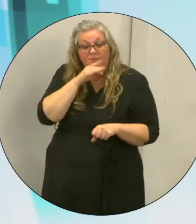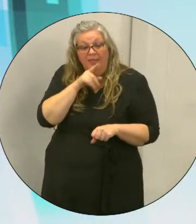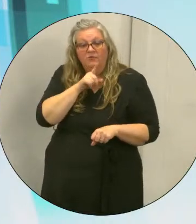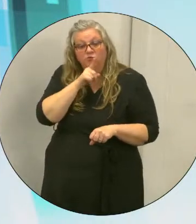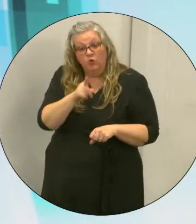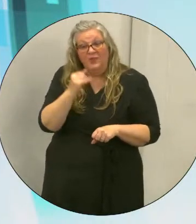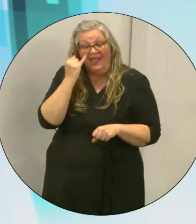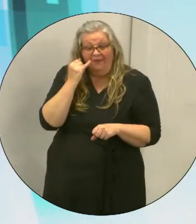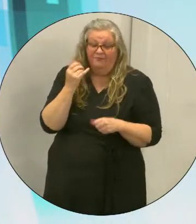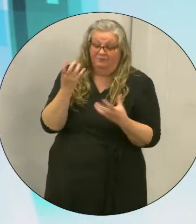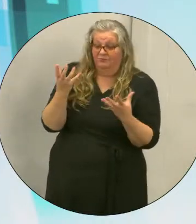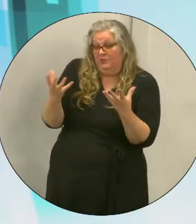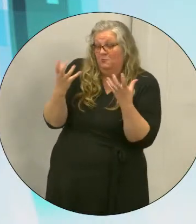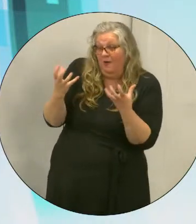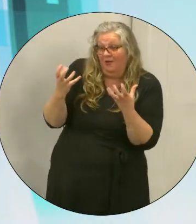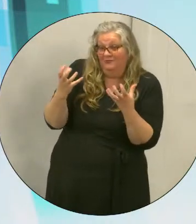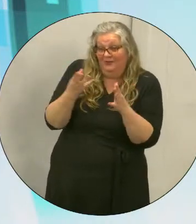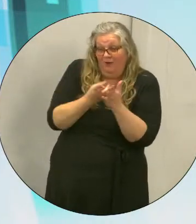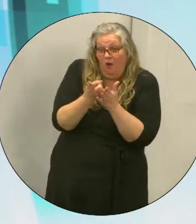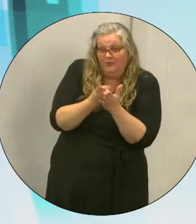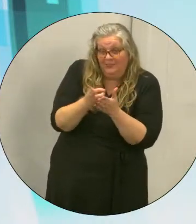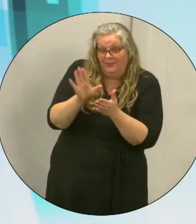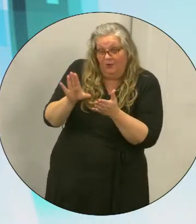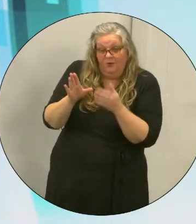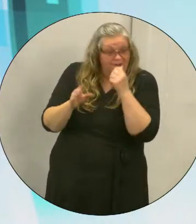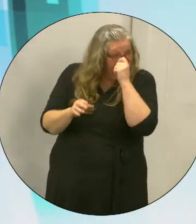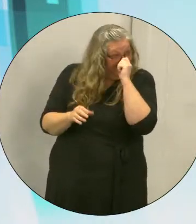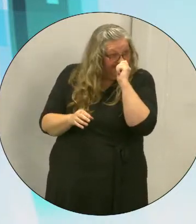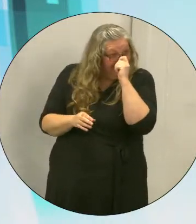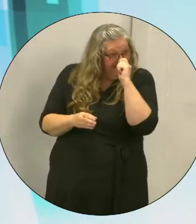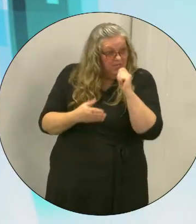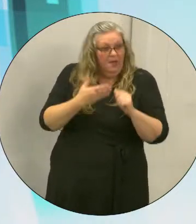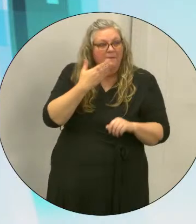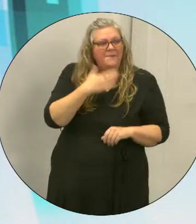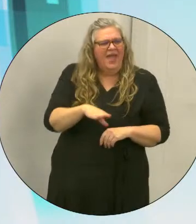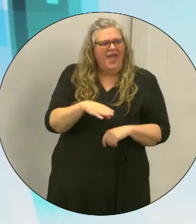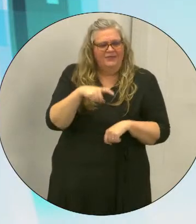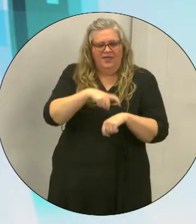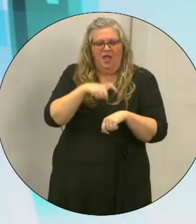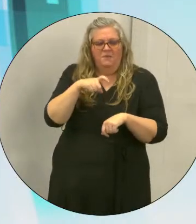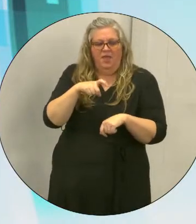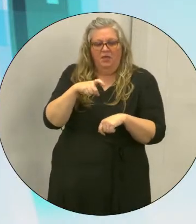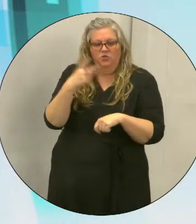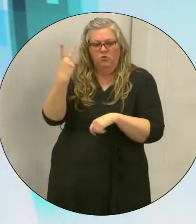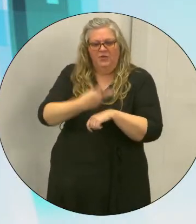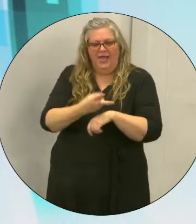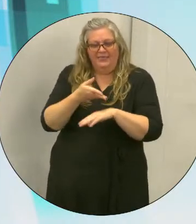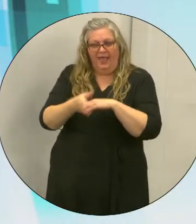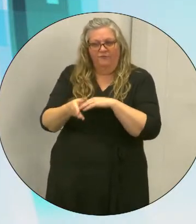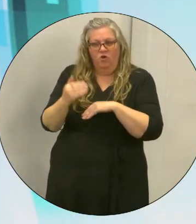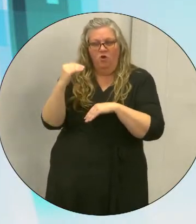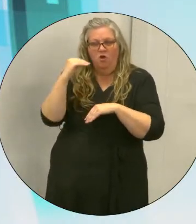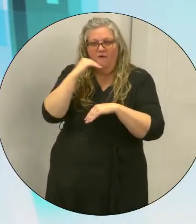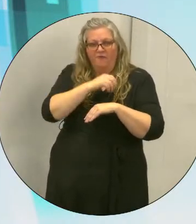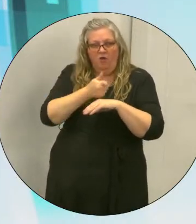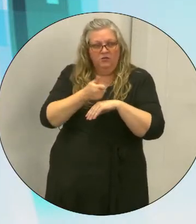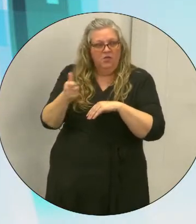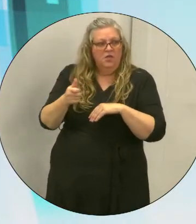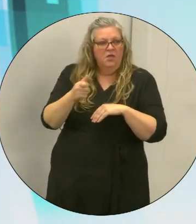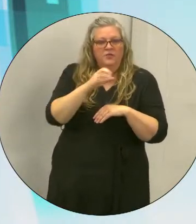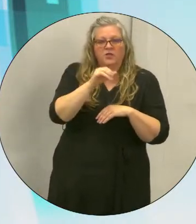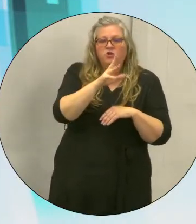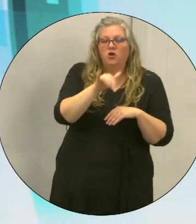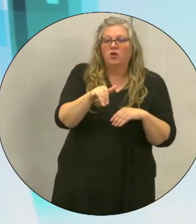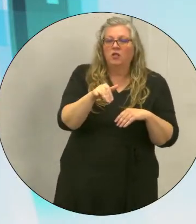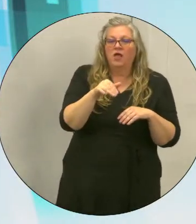indeed her aim. I must say she does have bad timing. 2 days after her false accusation, the Journal of Sexual Medicine released a